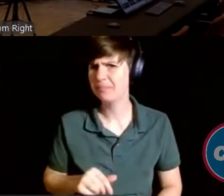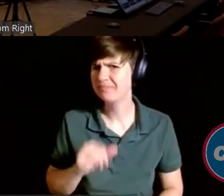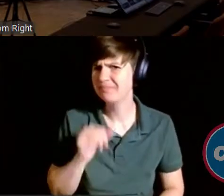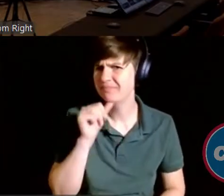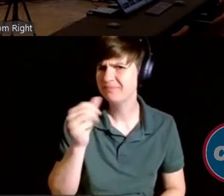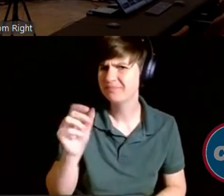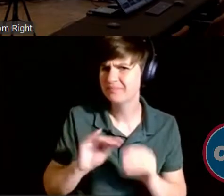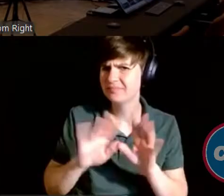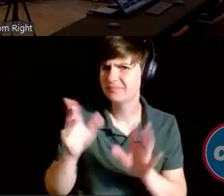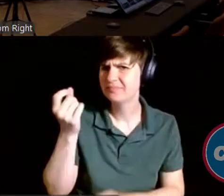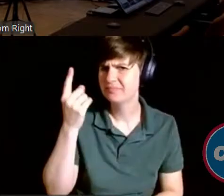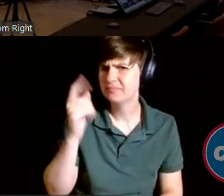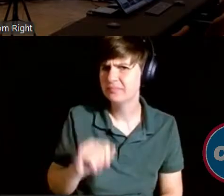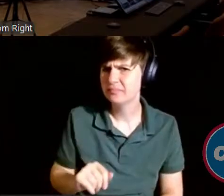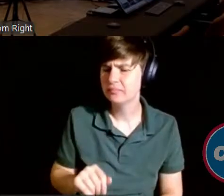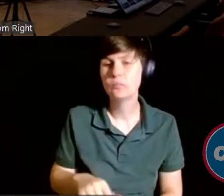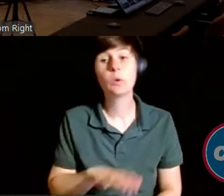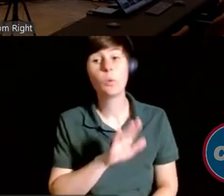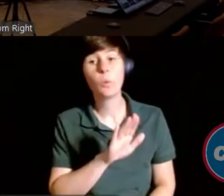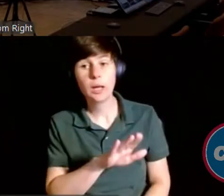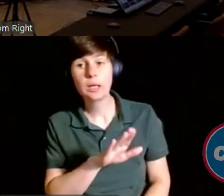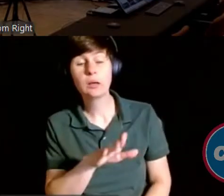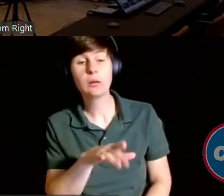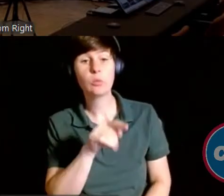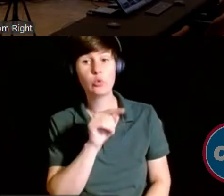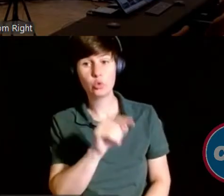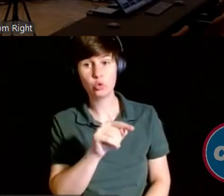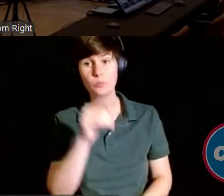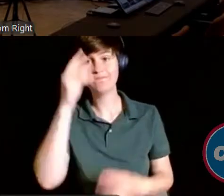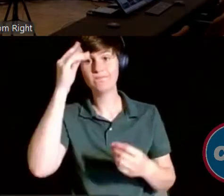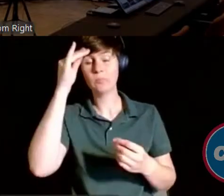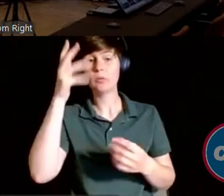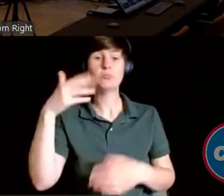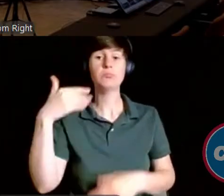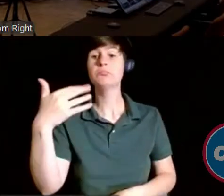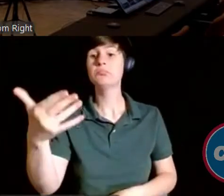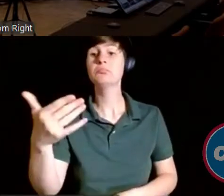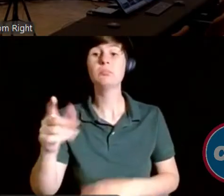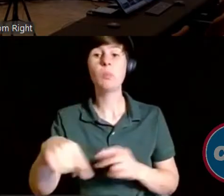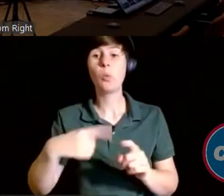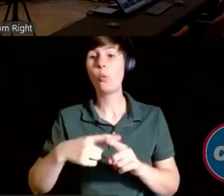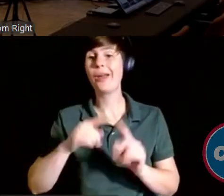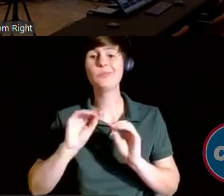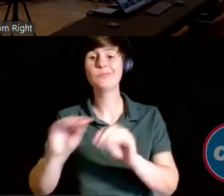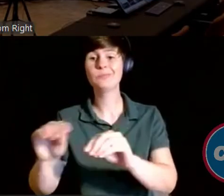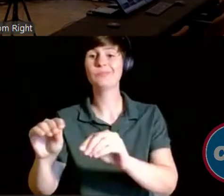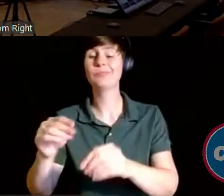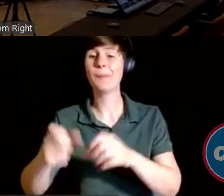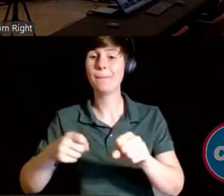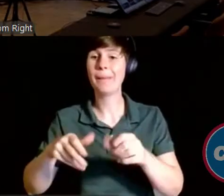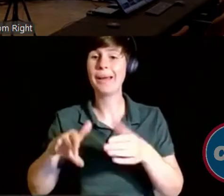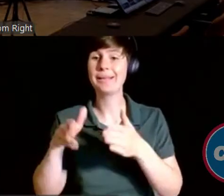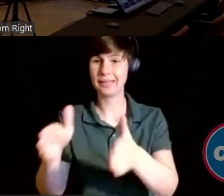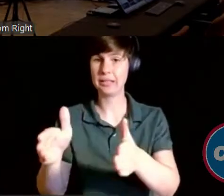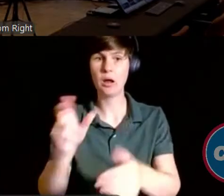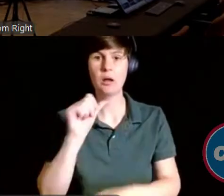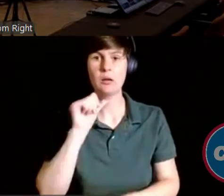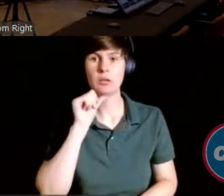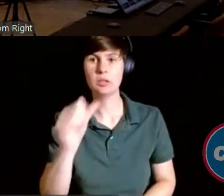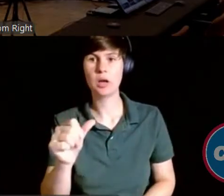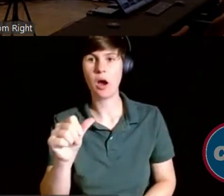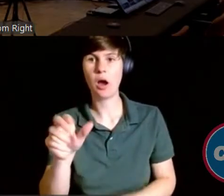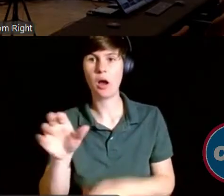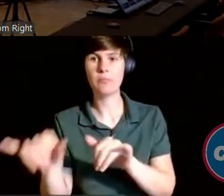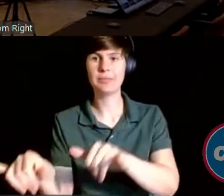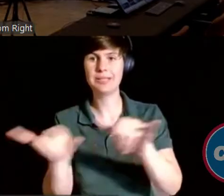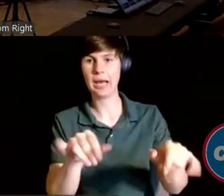are so like if you like are you considering with implementing like bike lanes, making sure that it's not on what would be kind of like